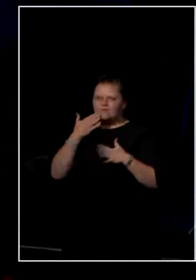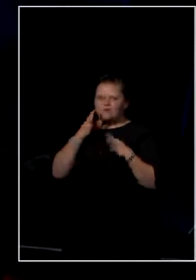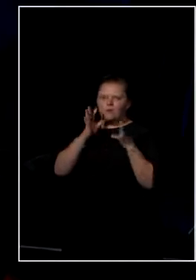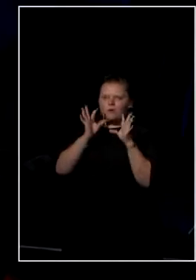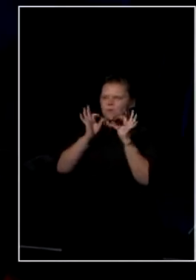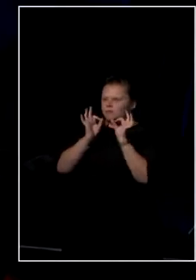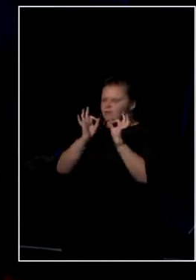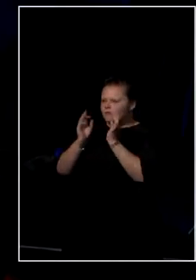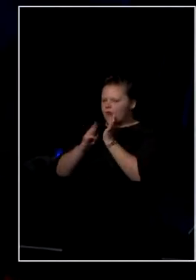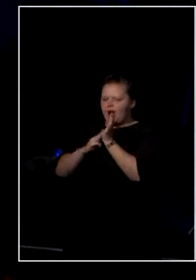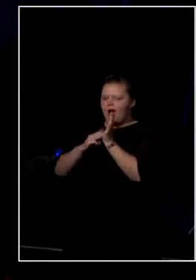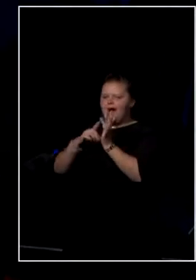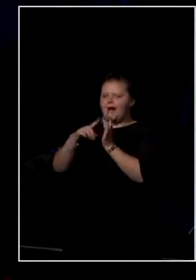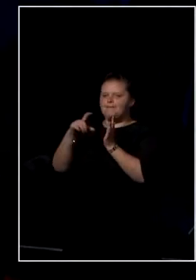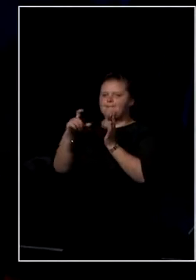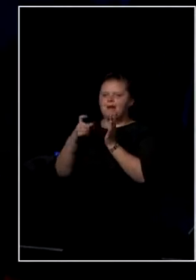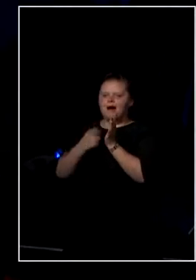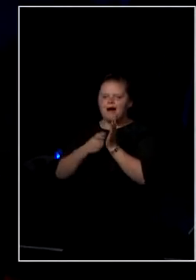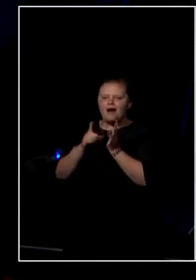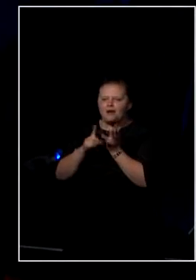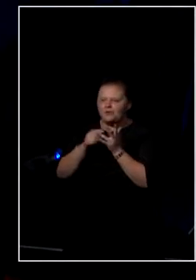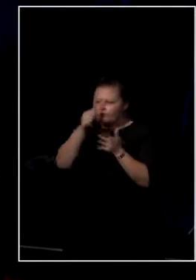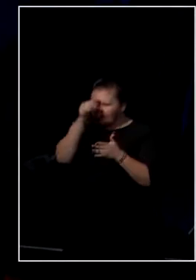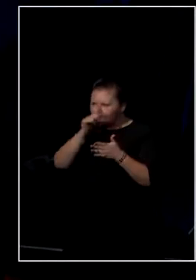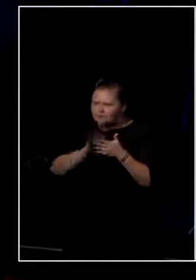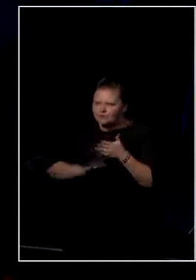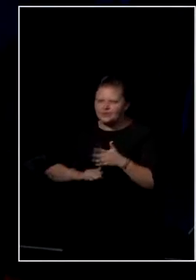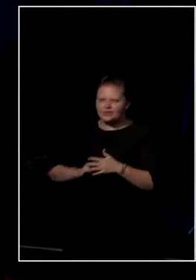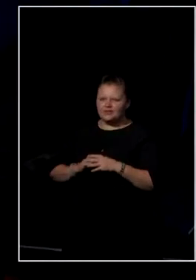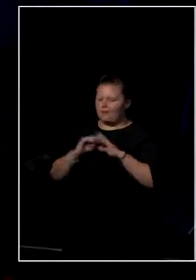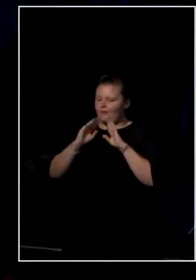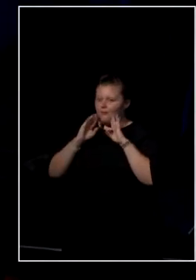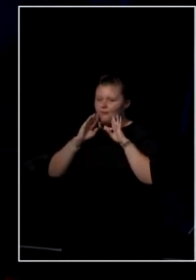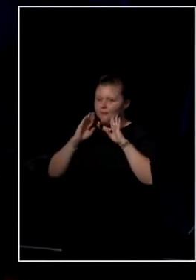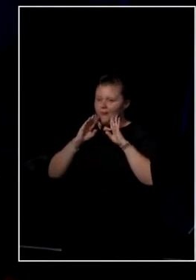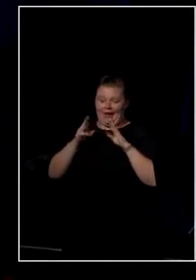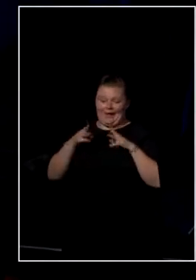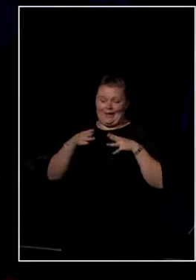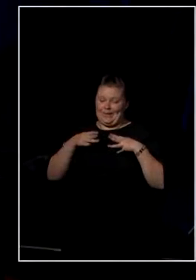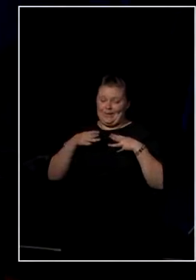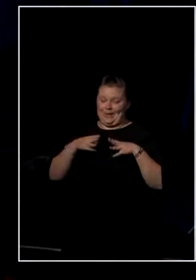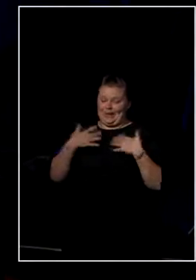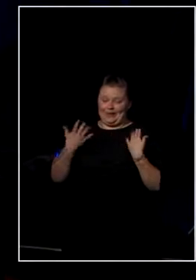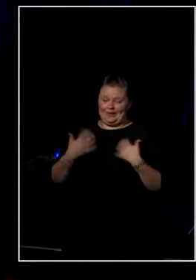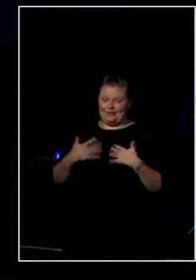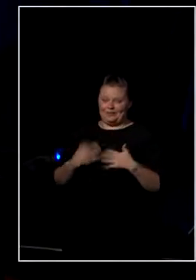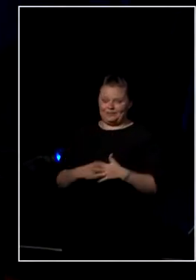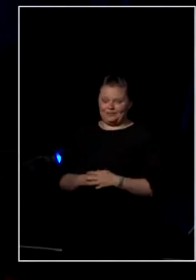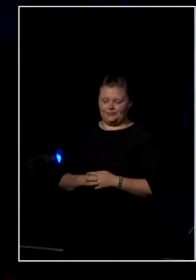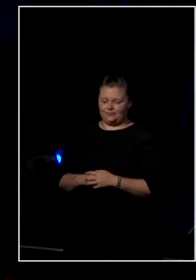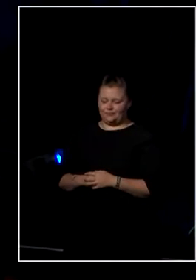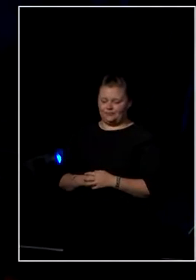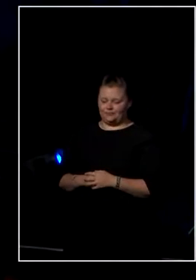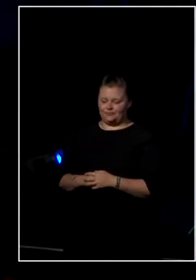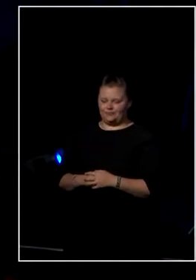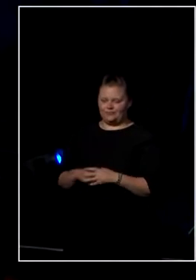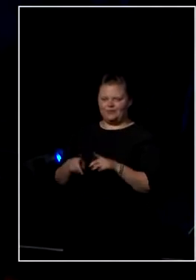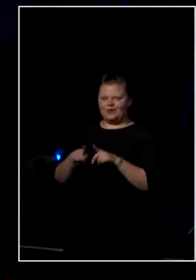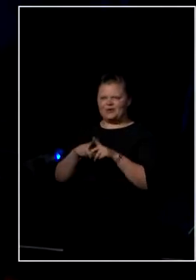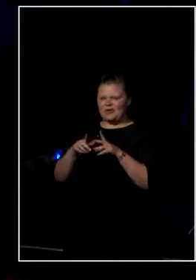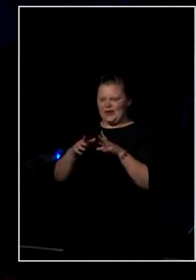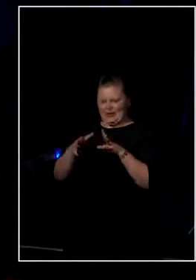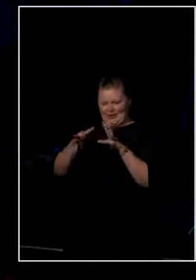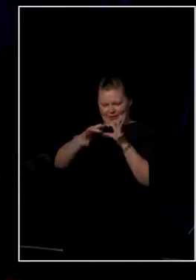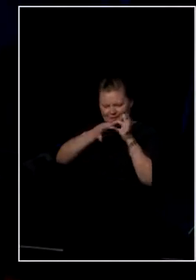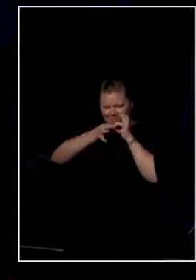micro experience in such an incredible way, but also. It binds us together